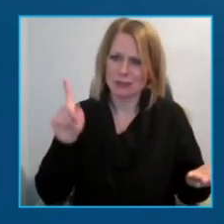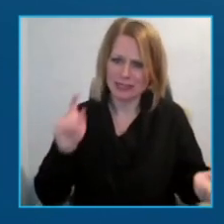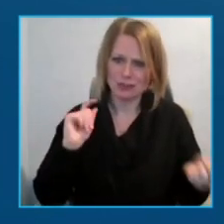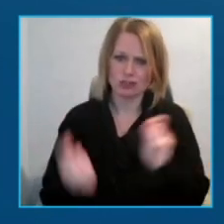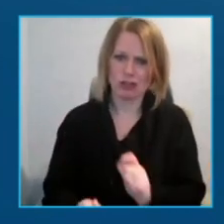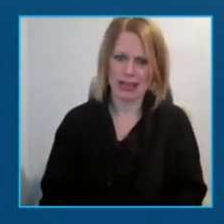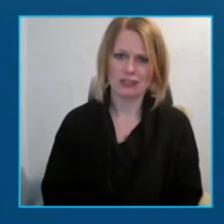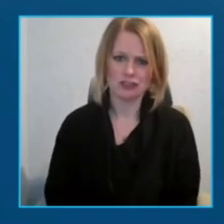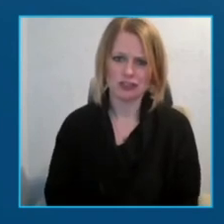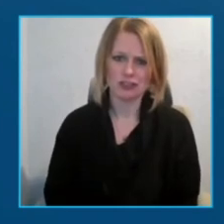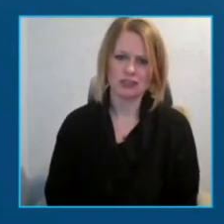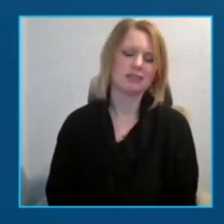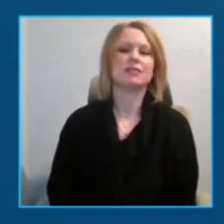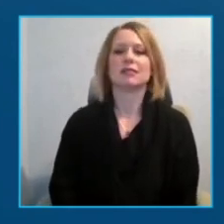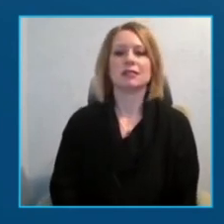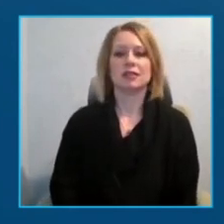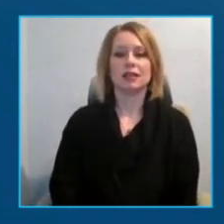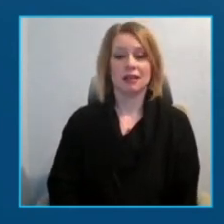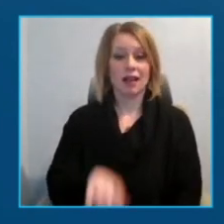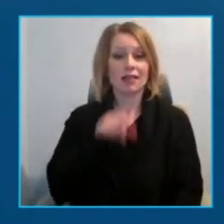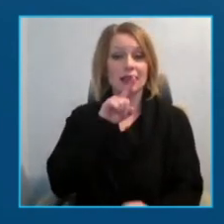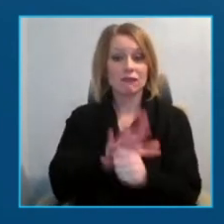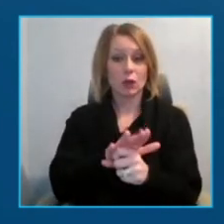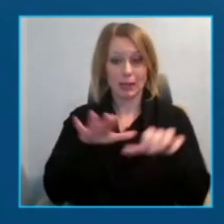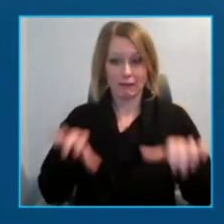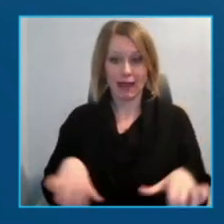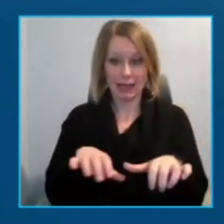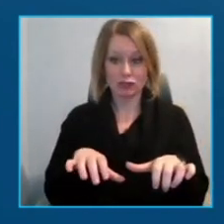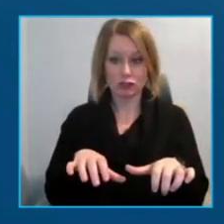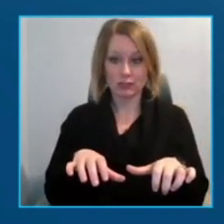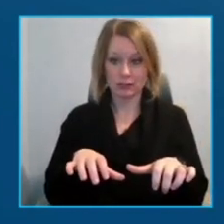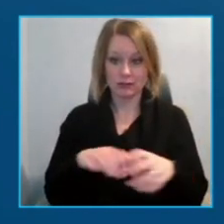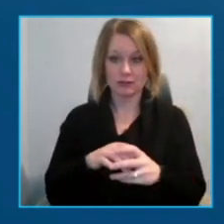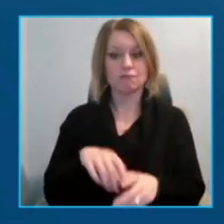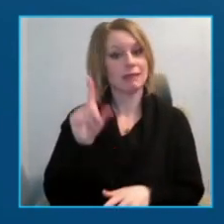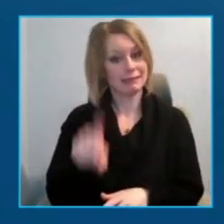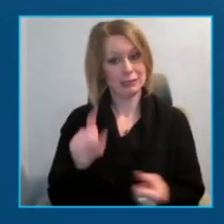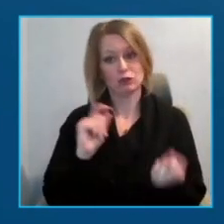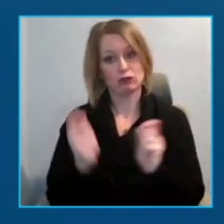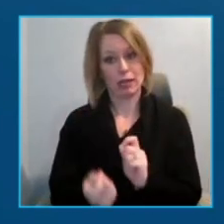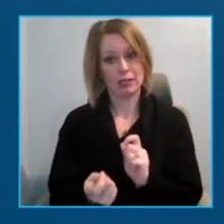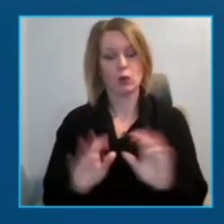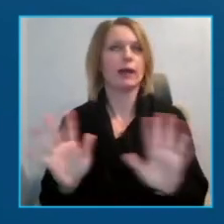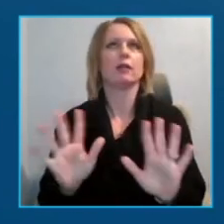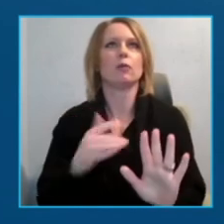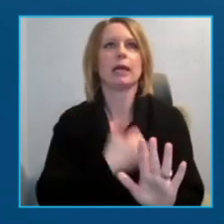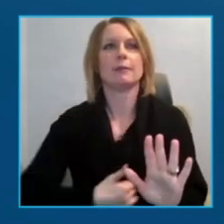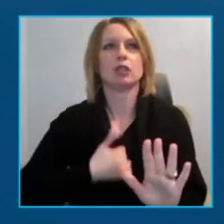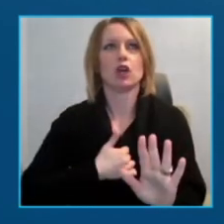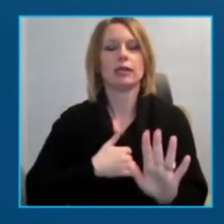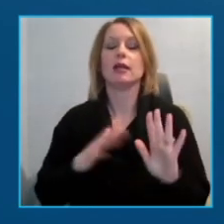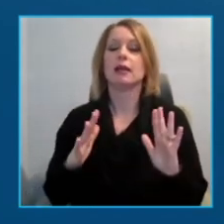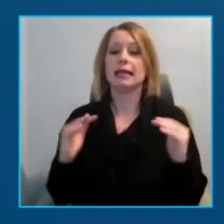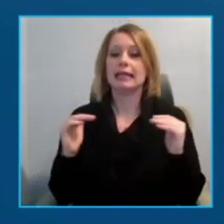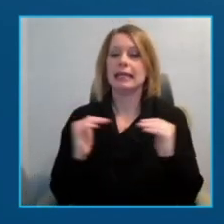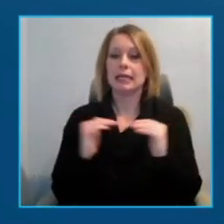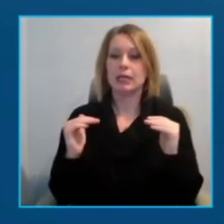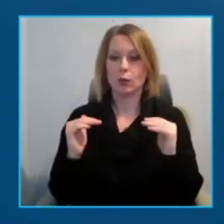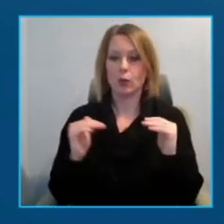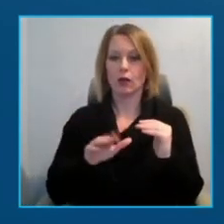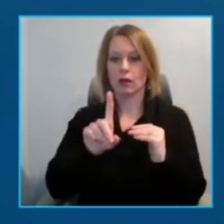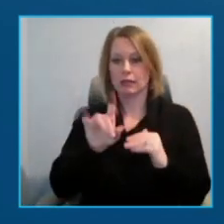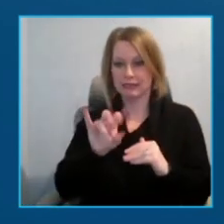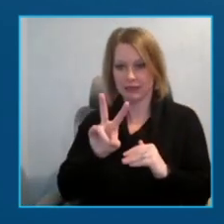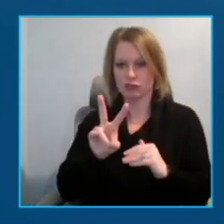And the affirmative action needs to be changed. Or, I'm sorry, the equal division provision needs